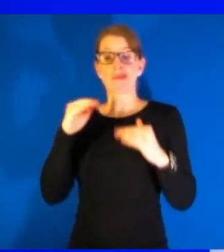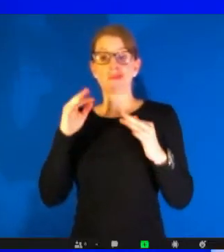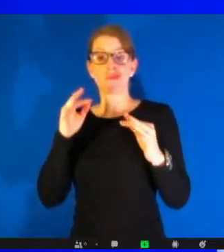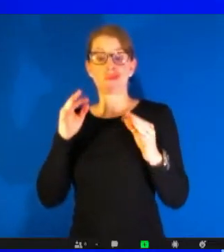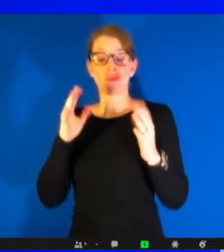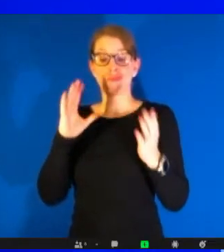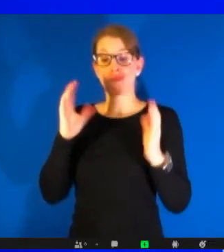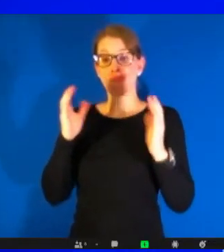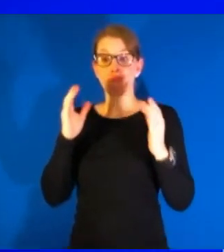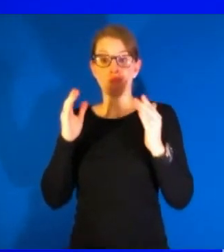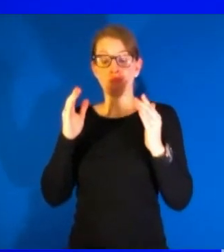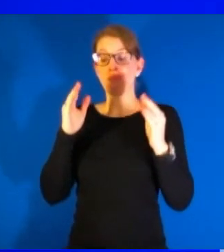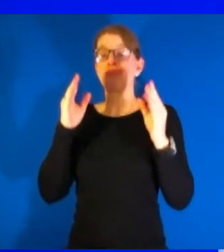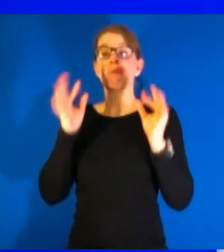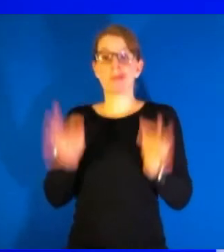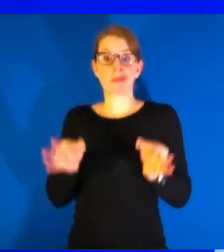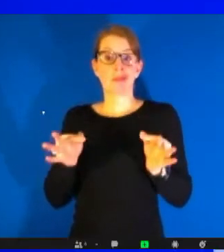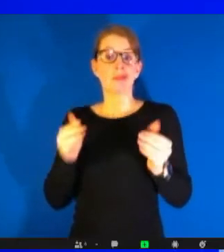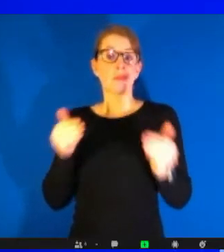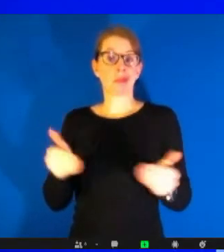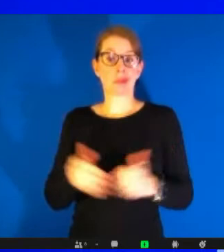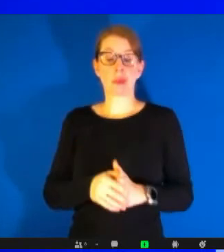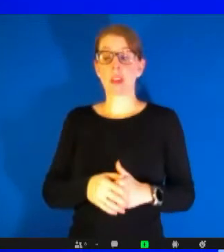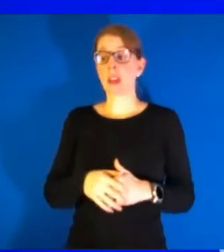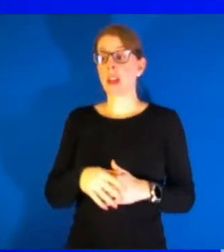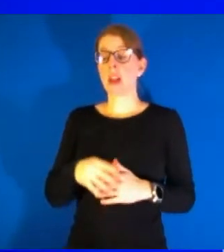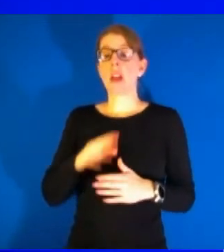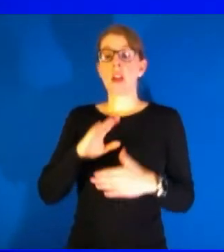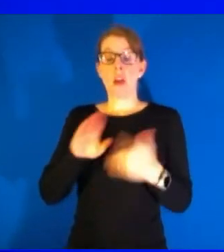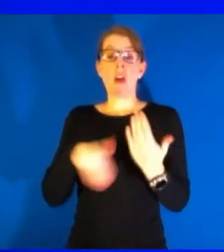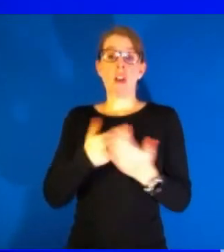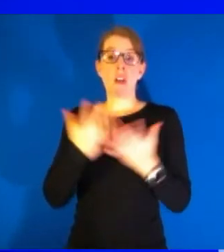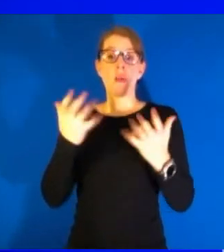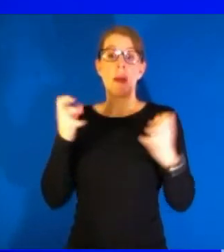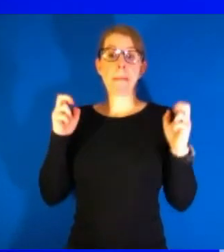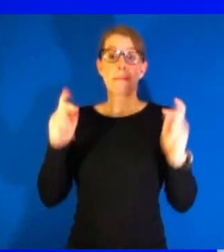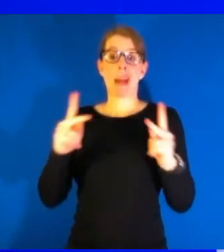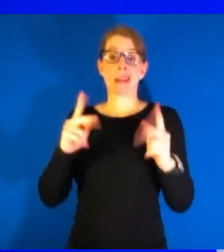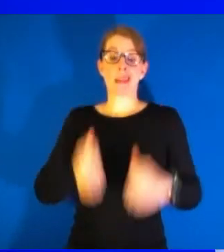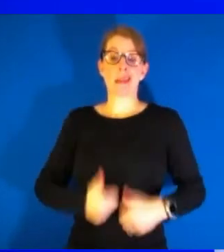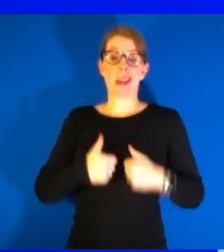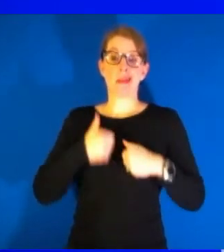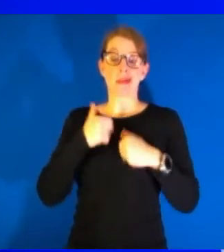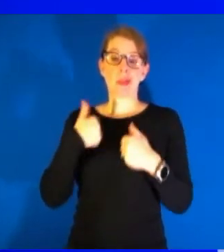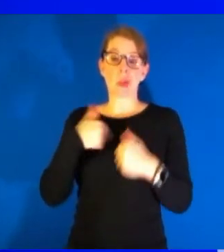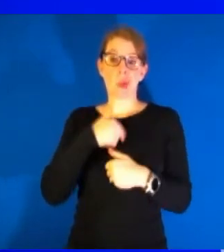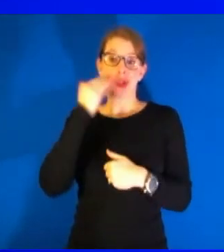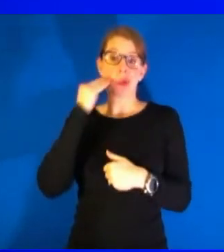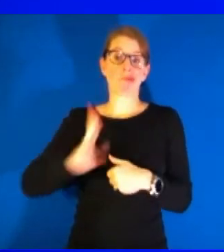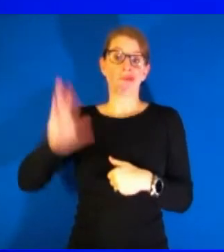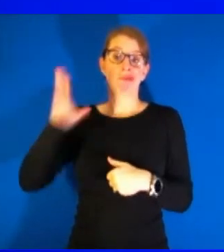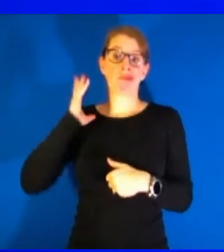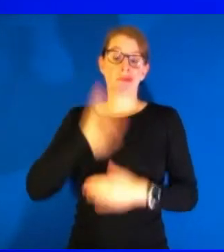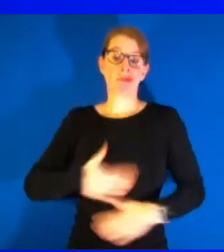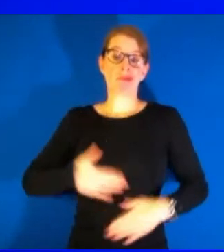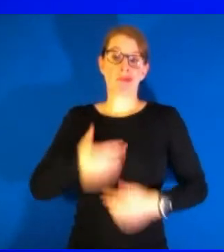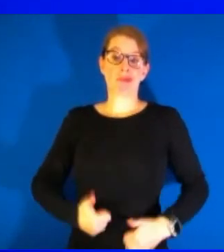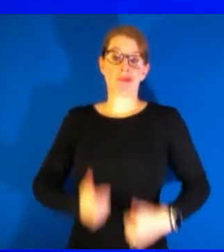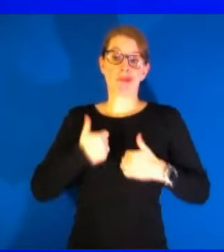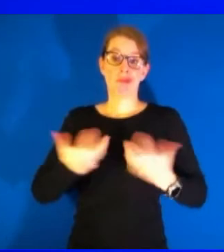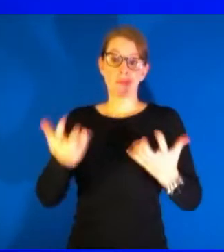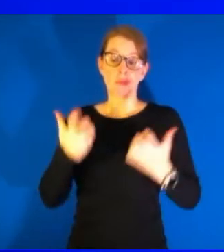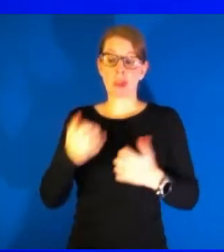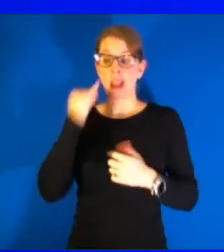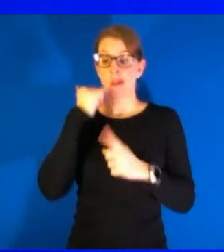all do want to get back to life as we knew it and back to enjoying life and doing things. And so I think if you can protect yourself as much